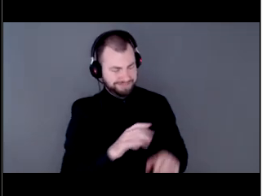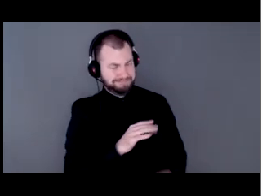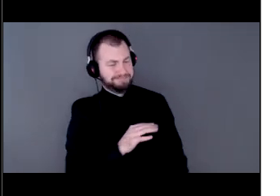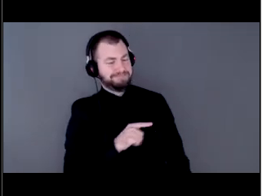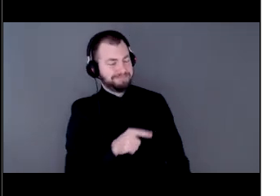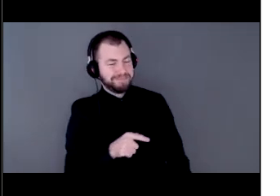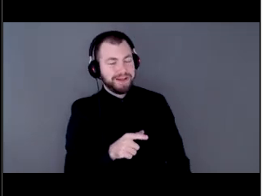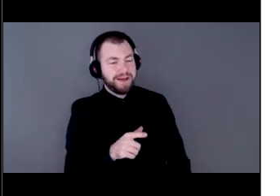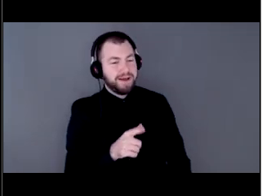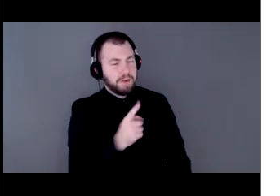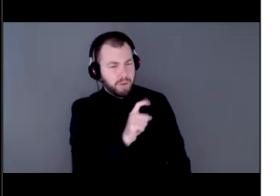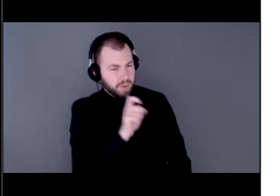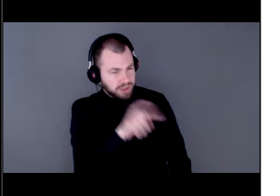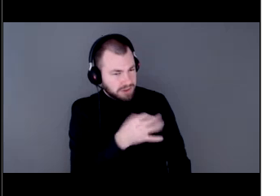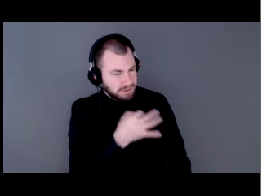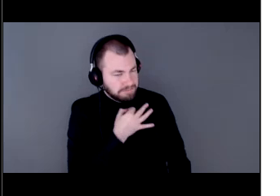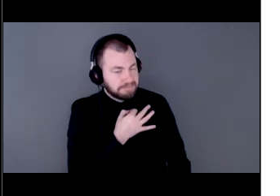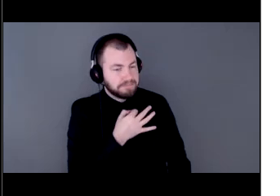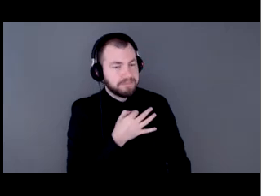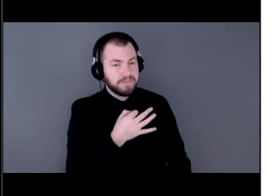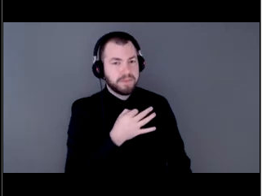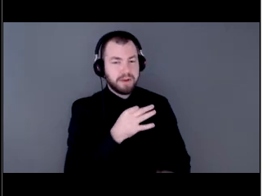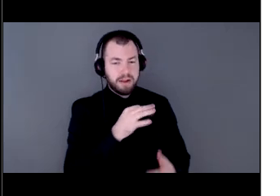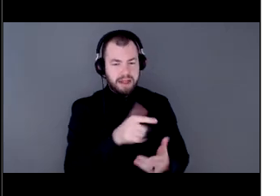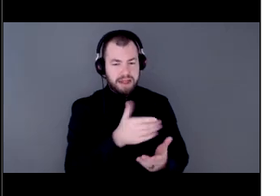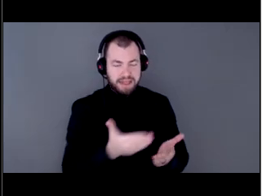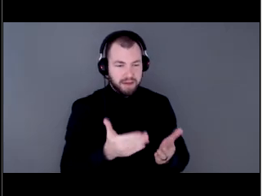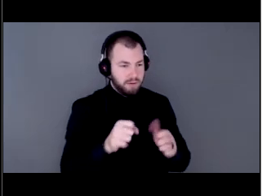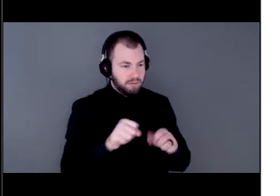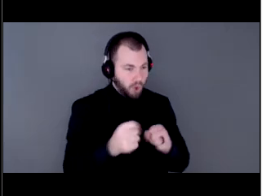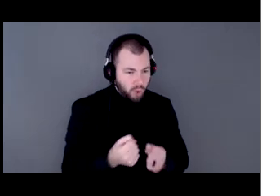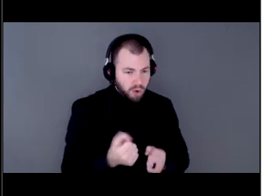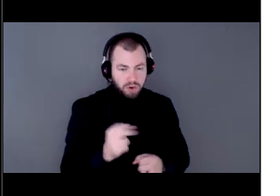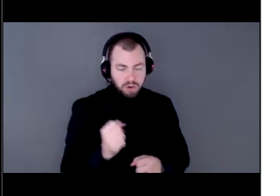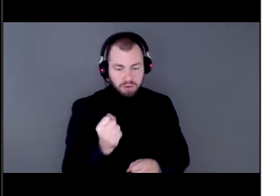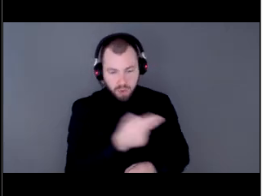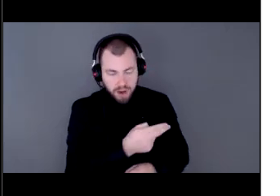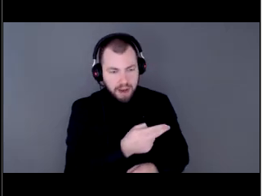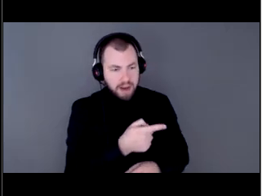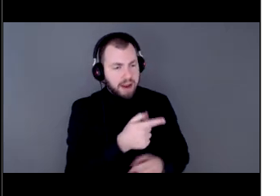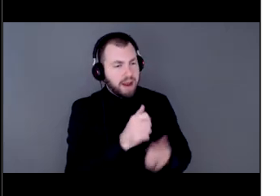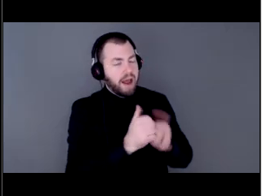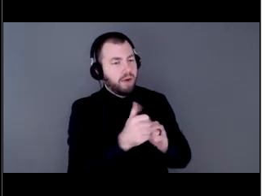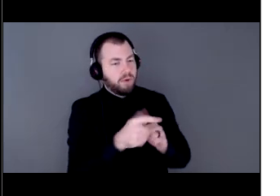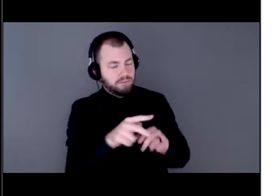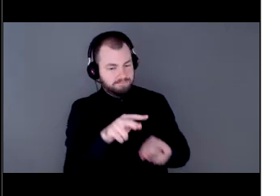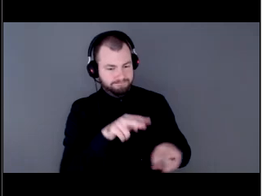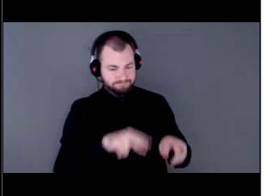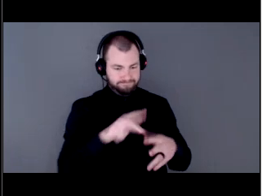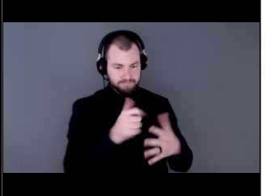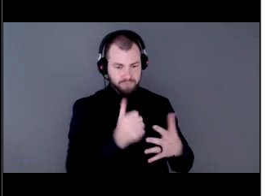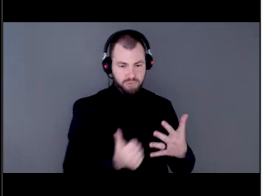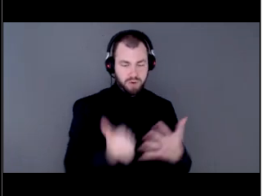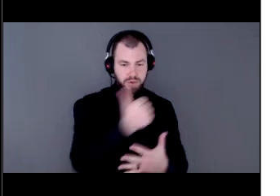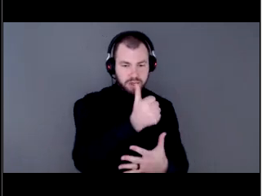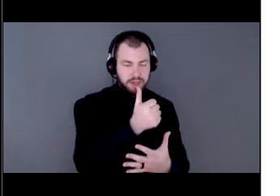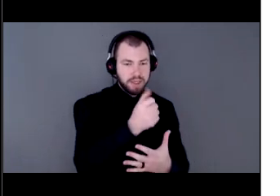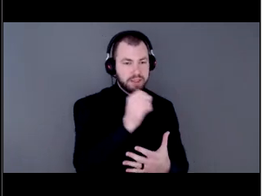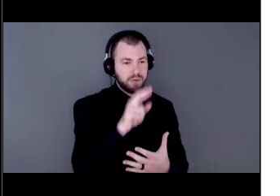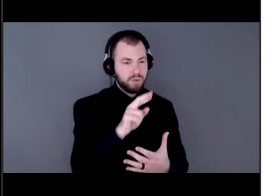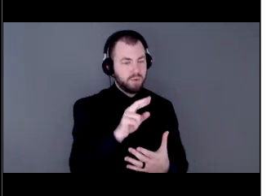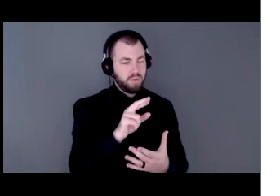Question though, out of all the things that are broken or thrown away, how did you prioritize or connect to the